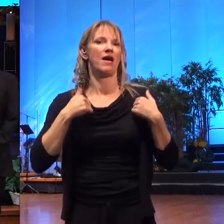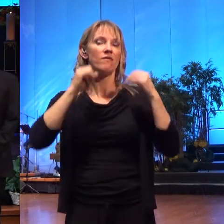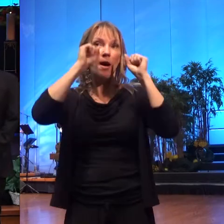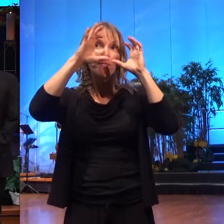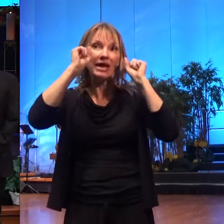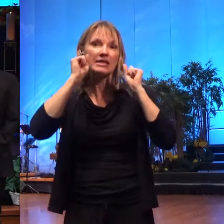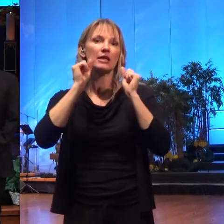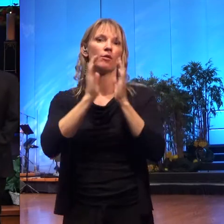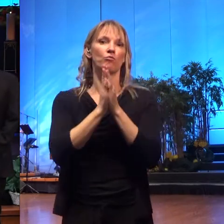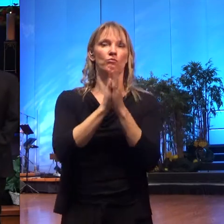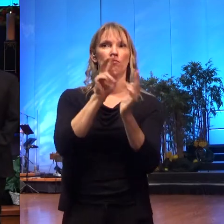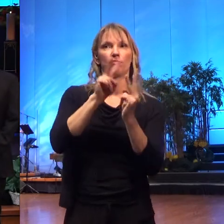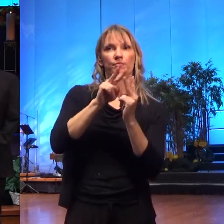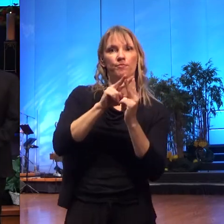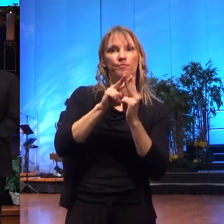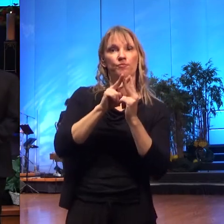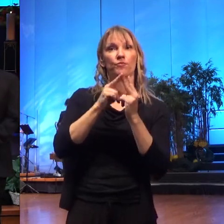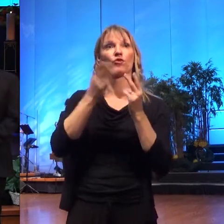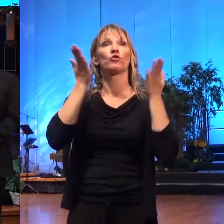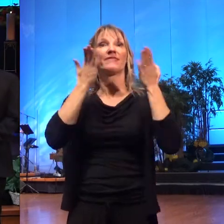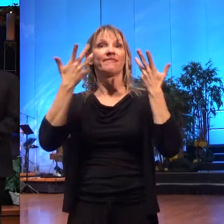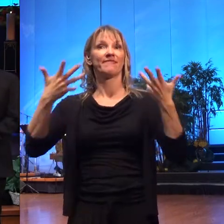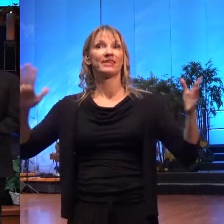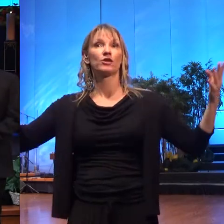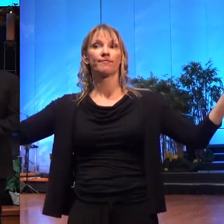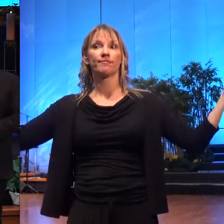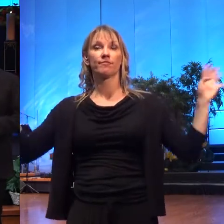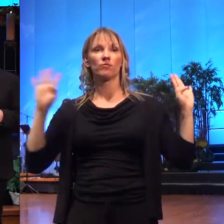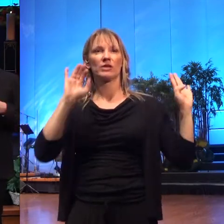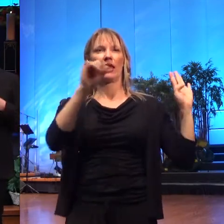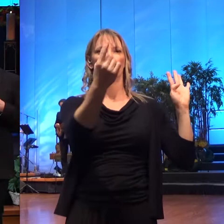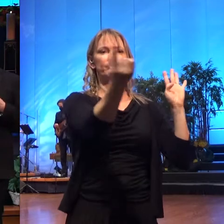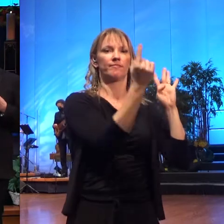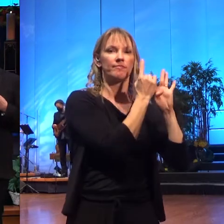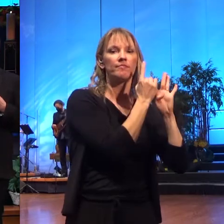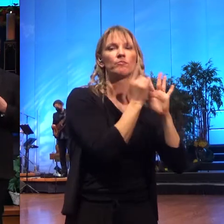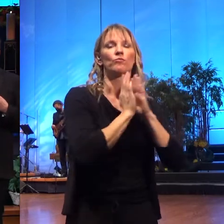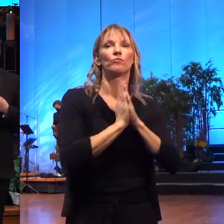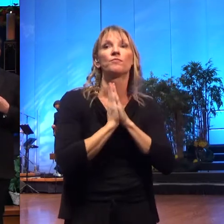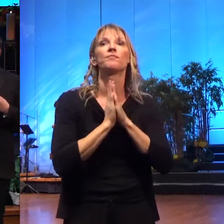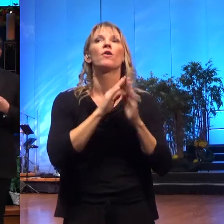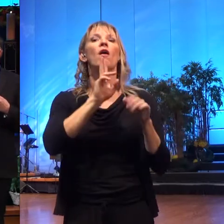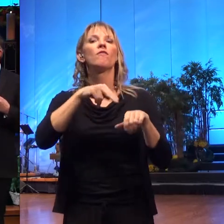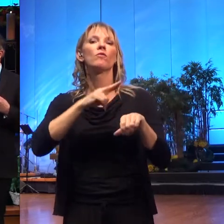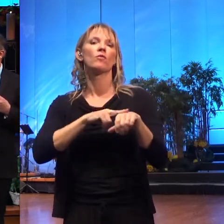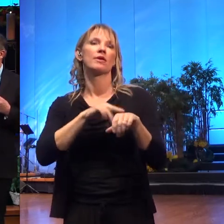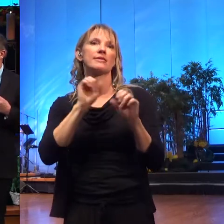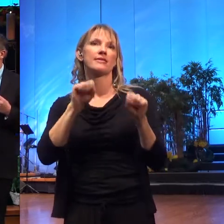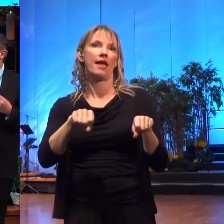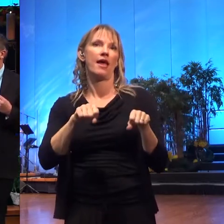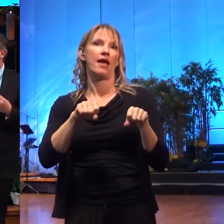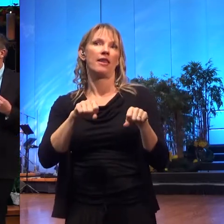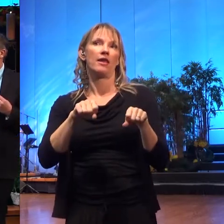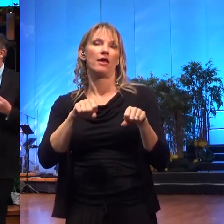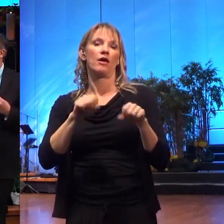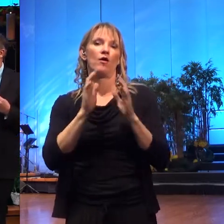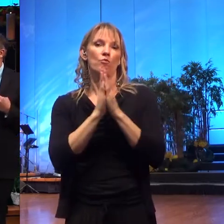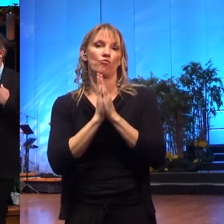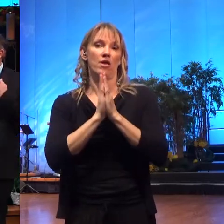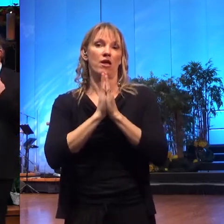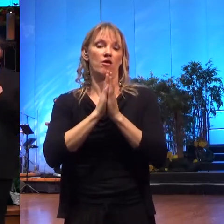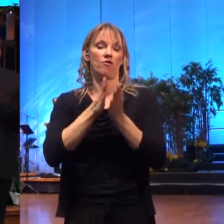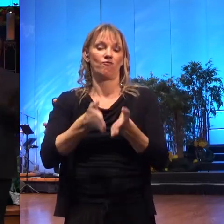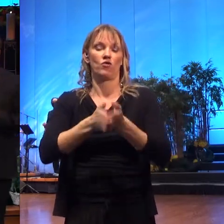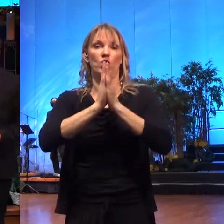amazing practitioners that after the service you can come on down and get a quick prayer for. And of course, you can always get a prayer